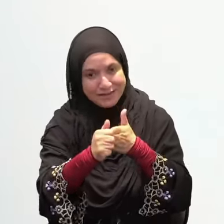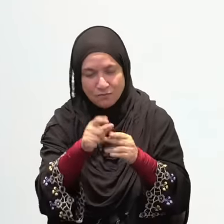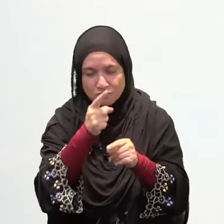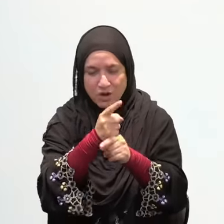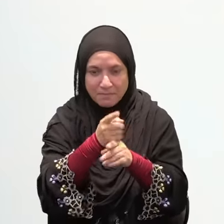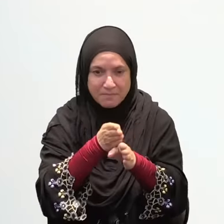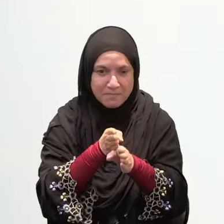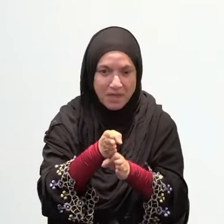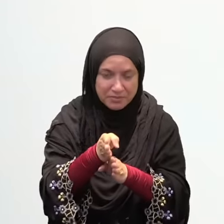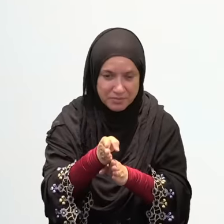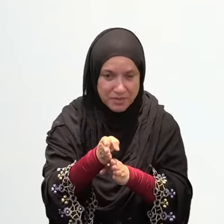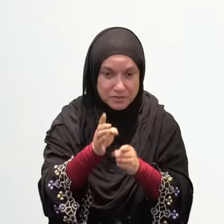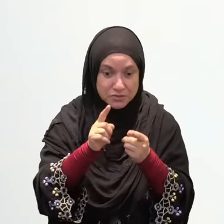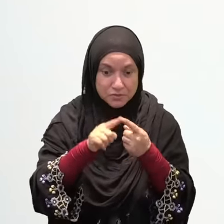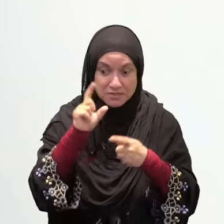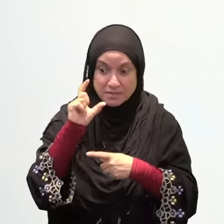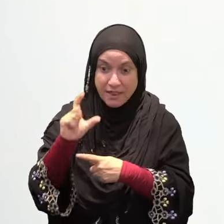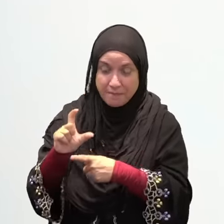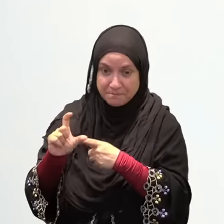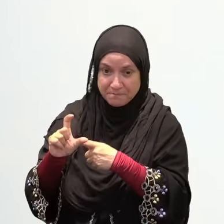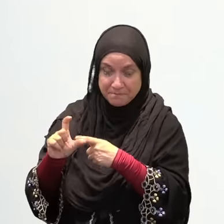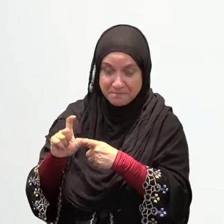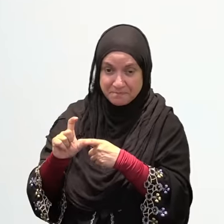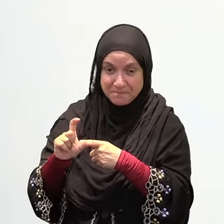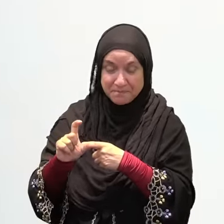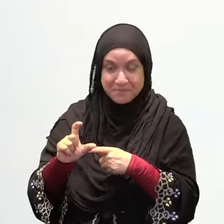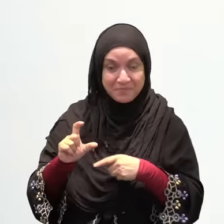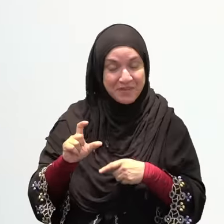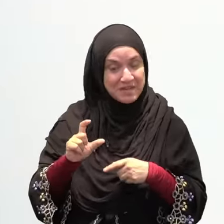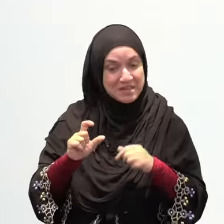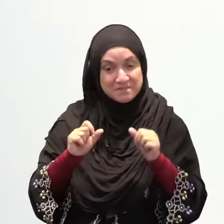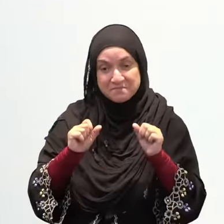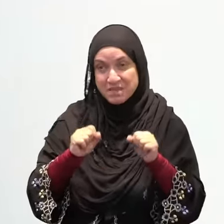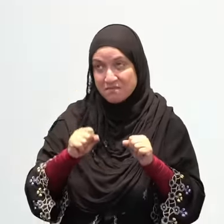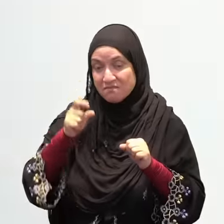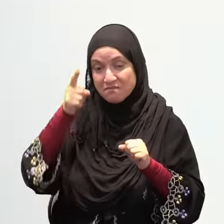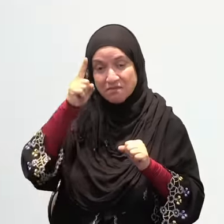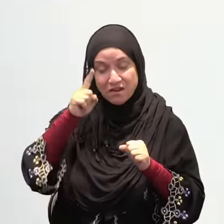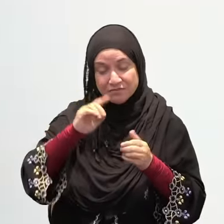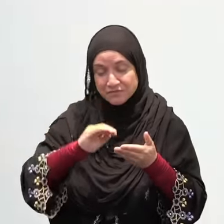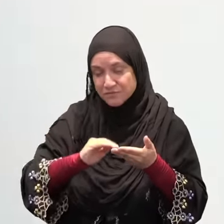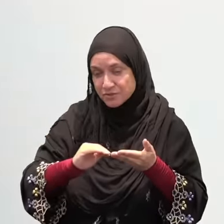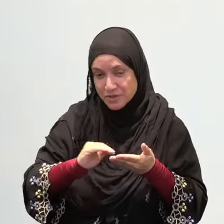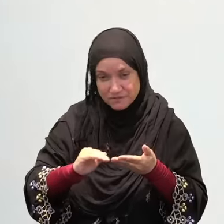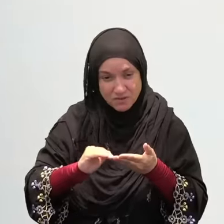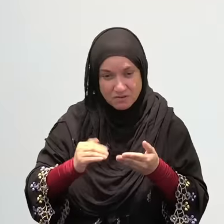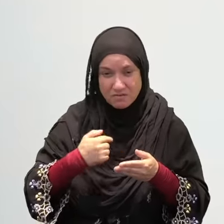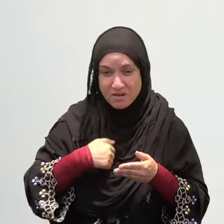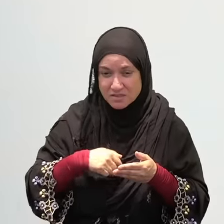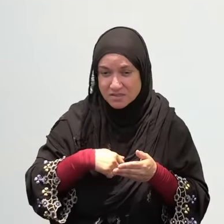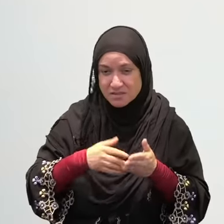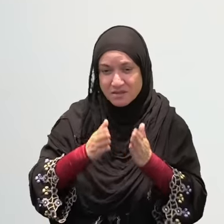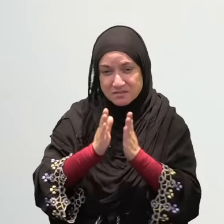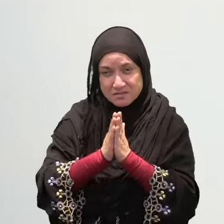this life and in the next. Allahumma ameen. Aqulu qawli hadha wa astaghfirullah li wa lakum wa lisa'ir al-muslimin fastaghfiru innahu al-ghafurur rahim.